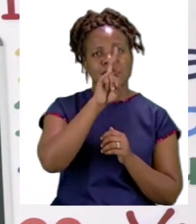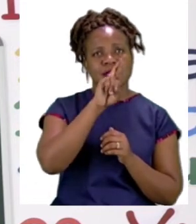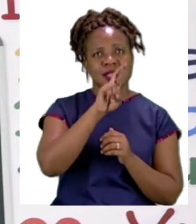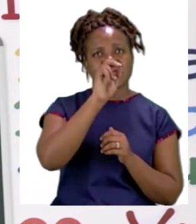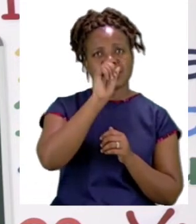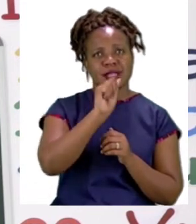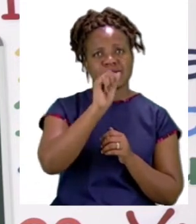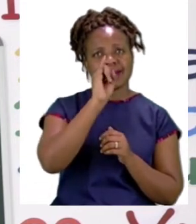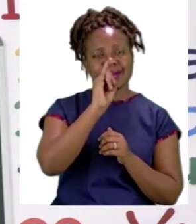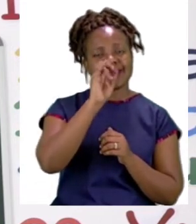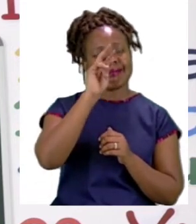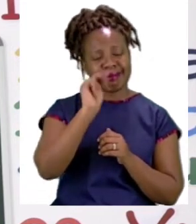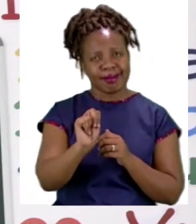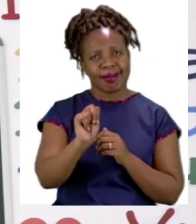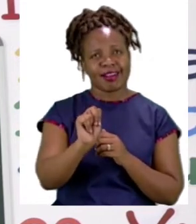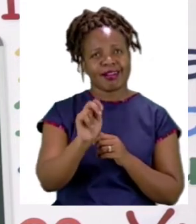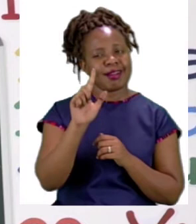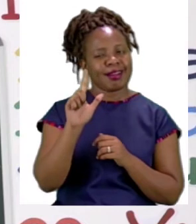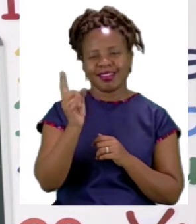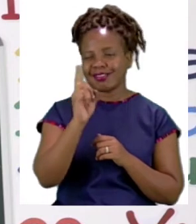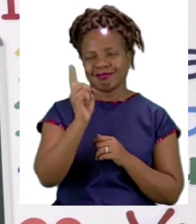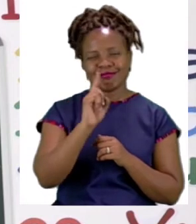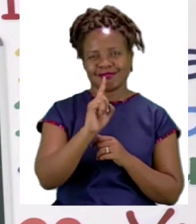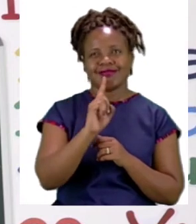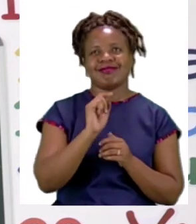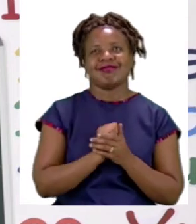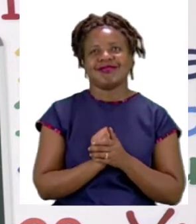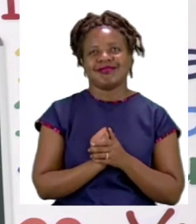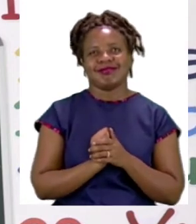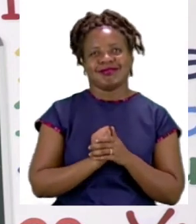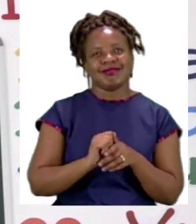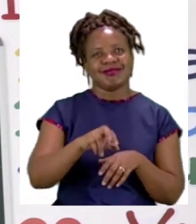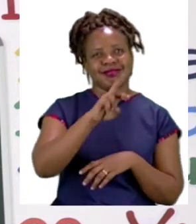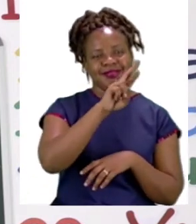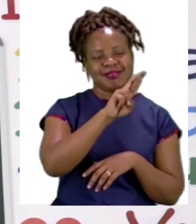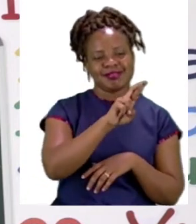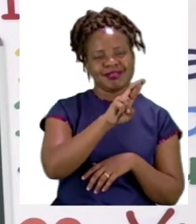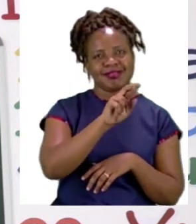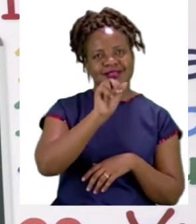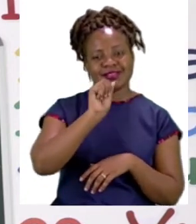teacher Mutsa. We are going to write N, not L, teacher Mutsa.